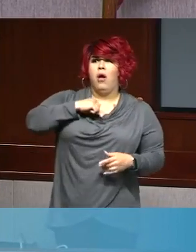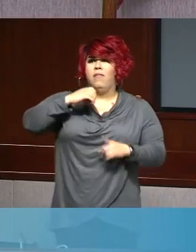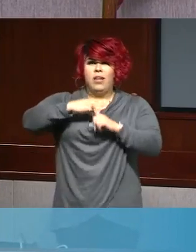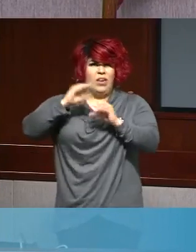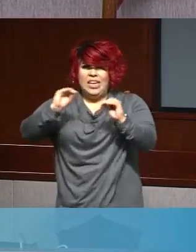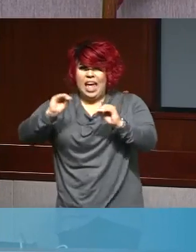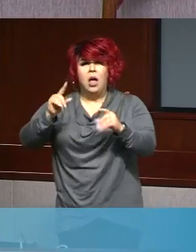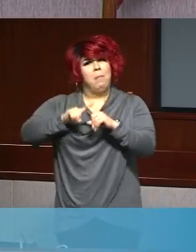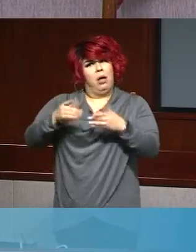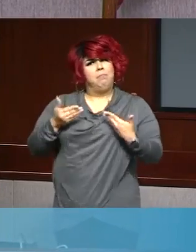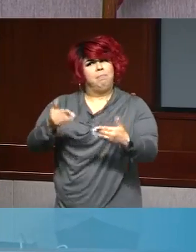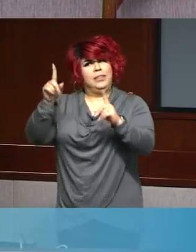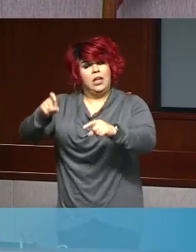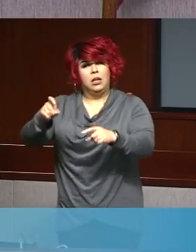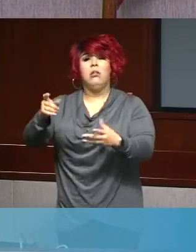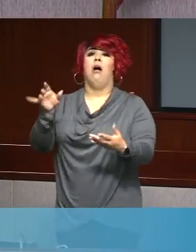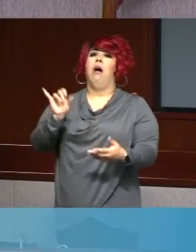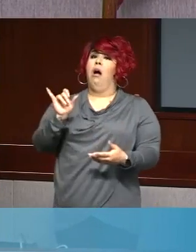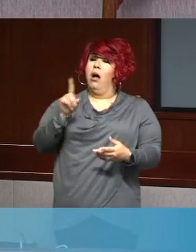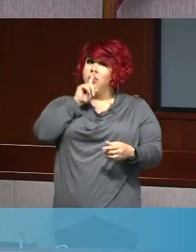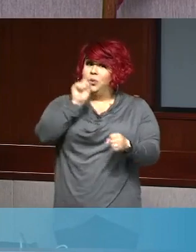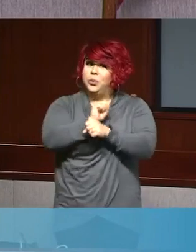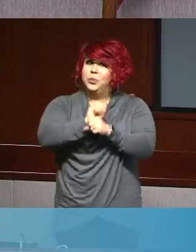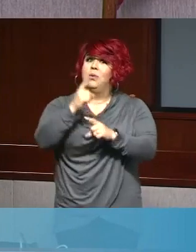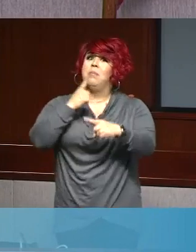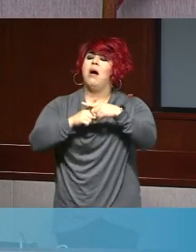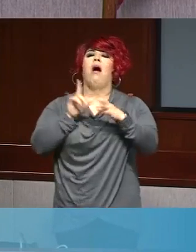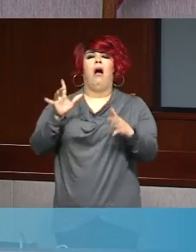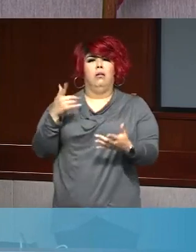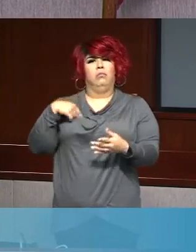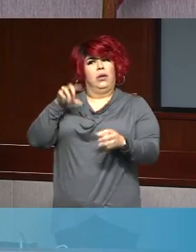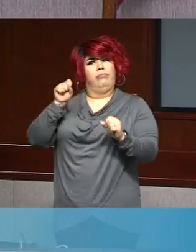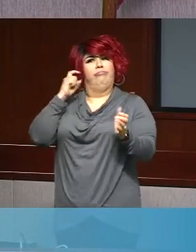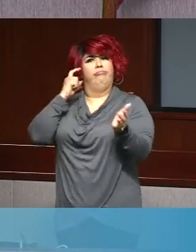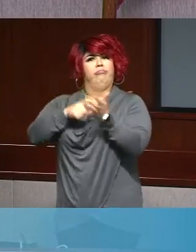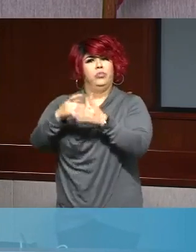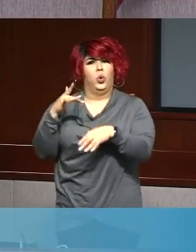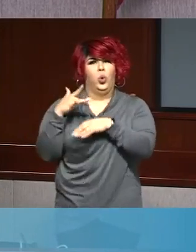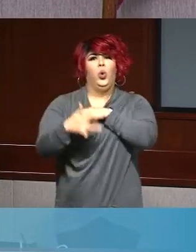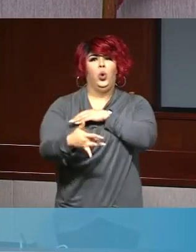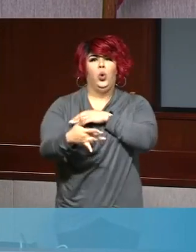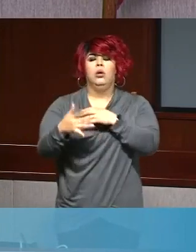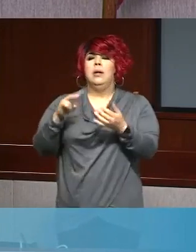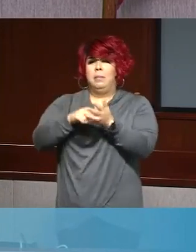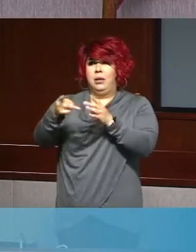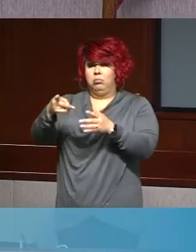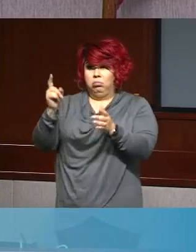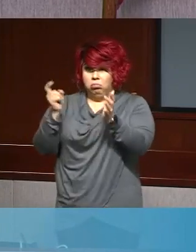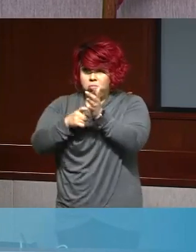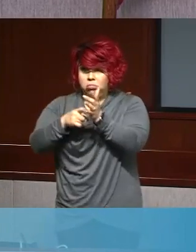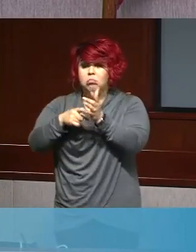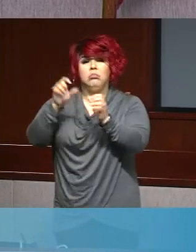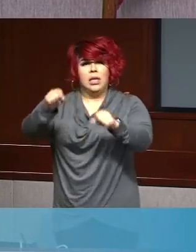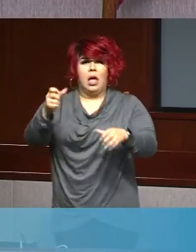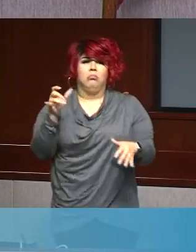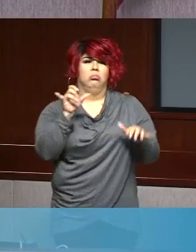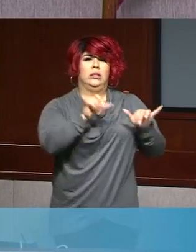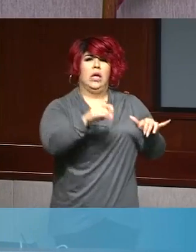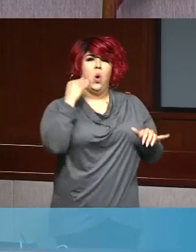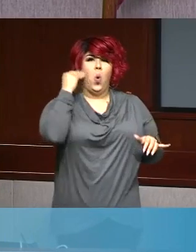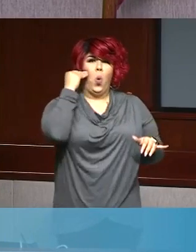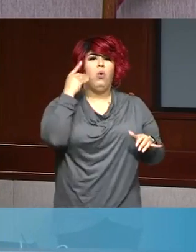have no symptoms that do test positive, identify that early, and have them be under self-isolation so that they're not